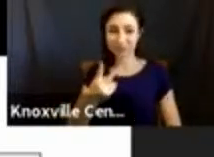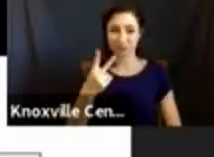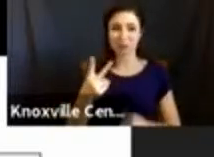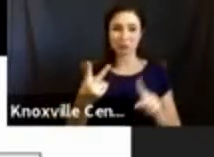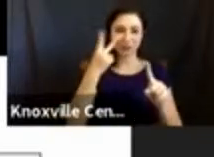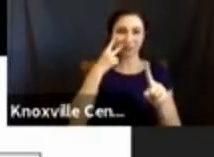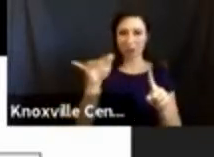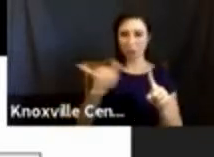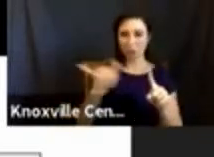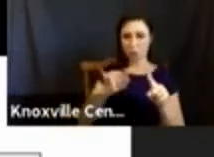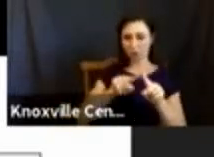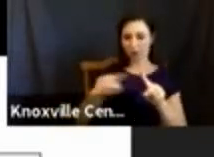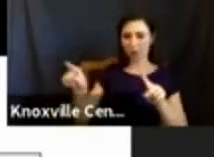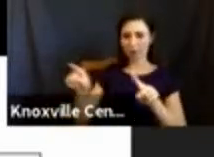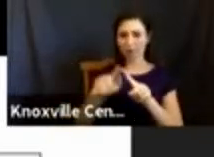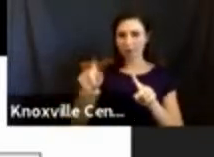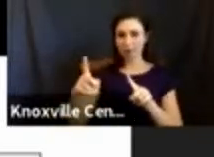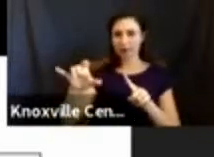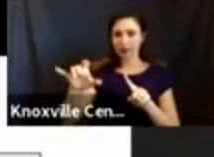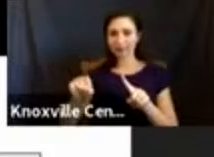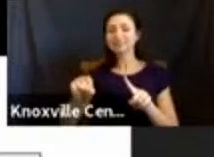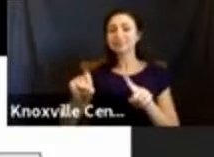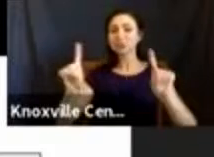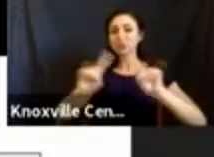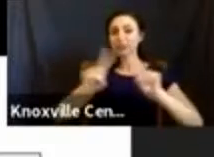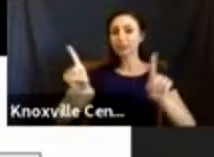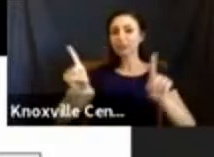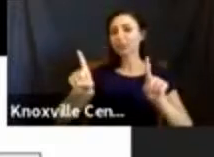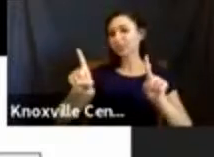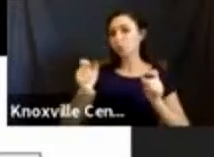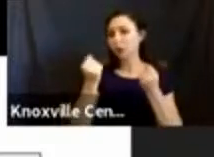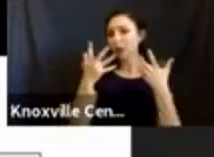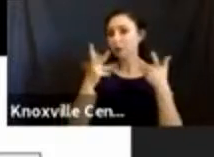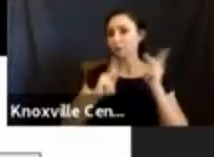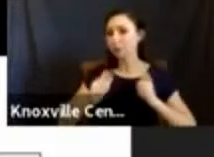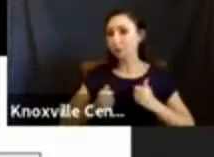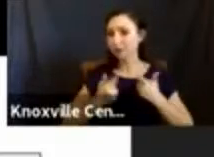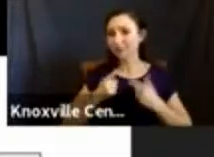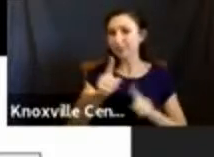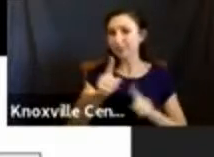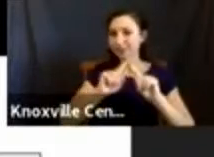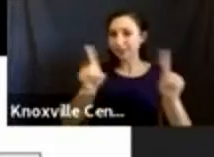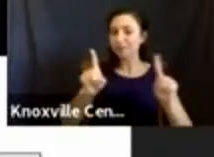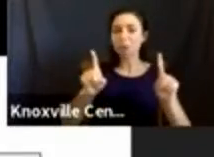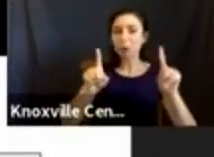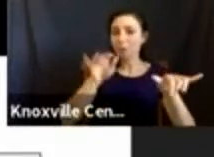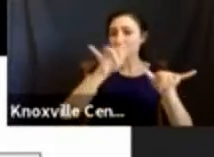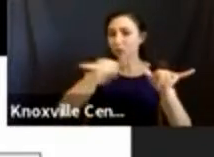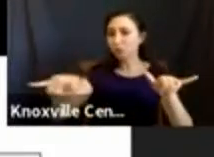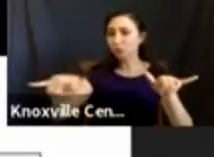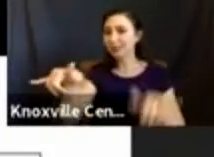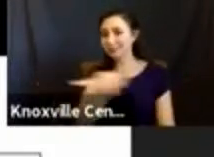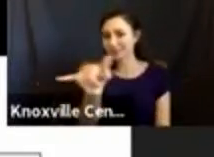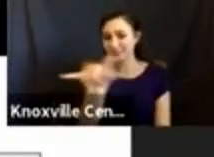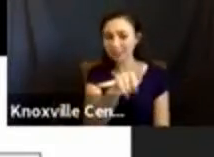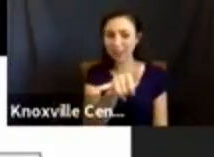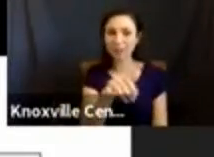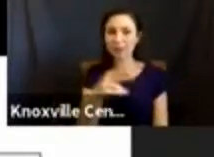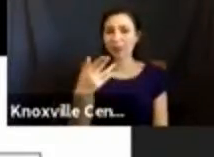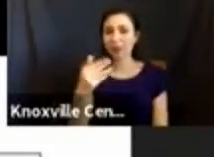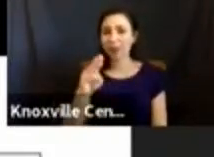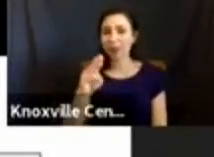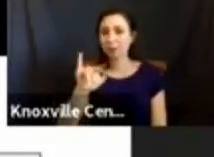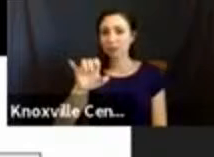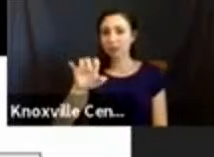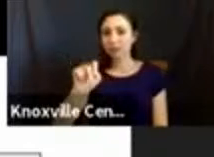the populations are different, but the trends are similar. Hamilton has kind of been a little more level, but the same thing seems